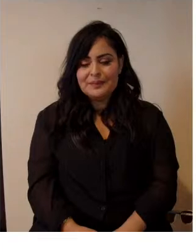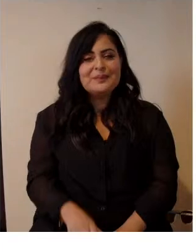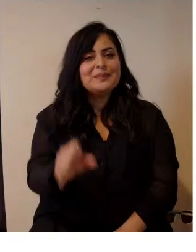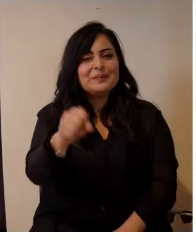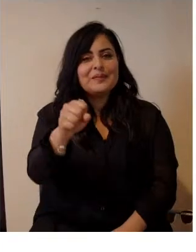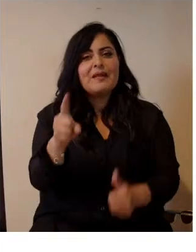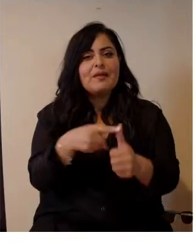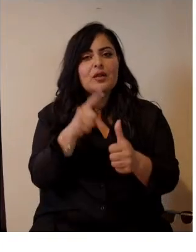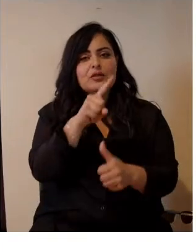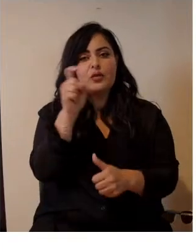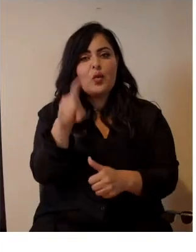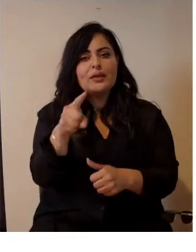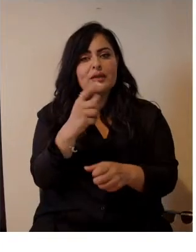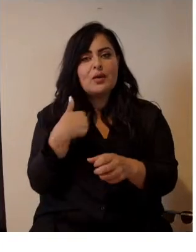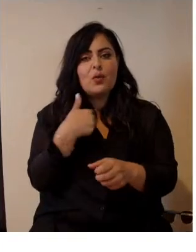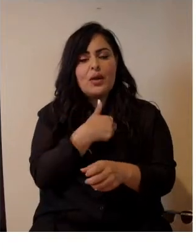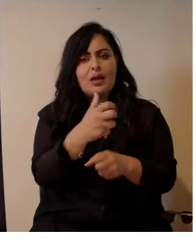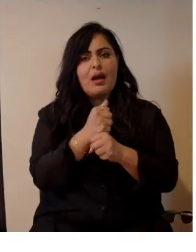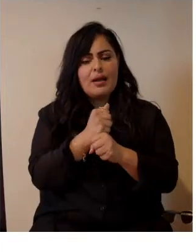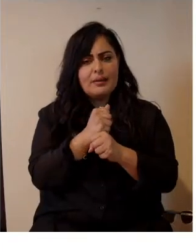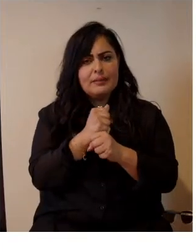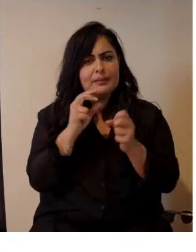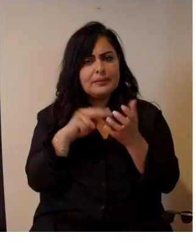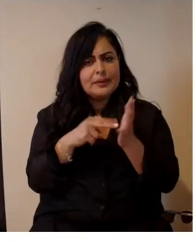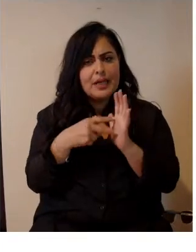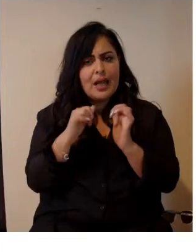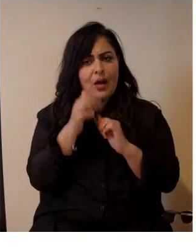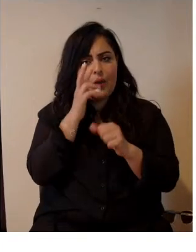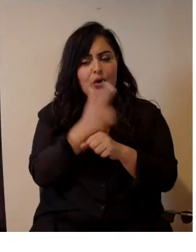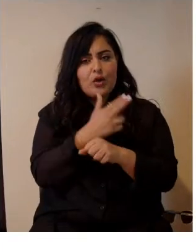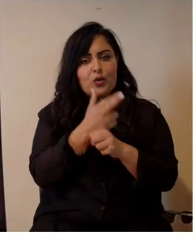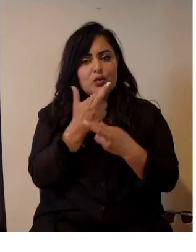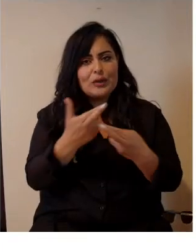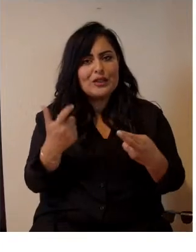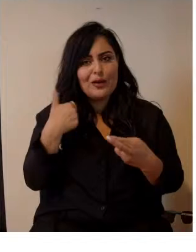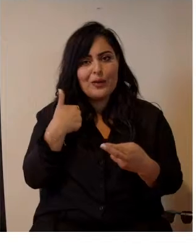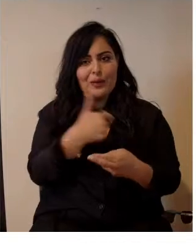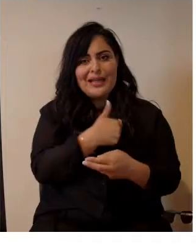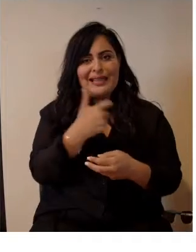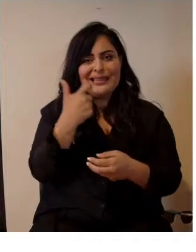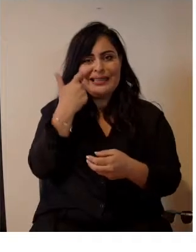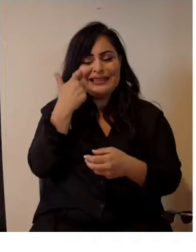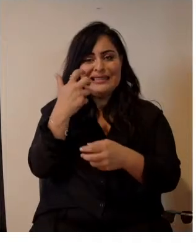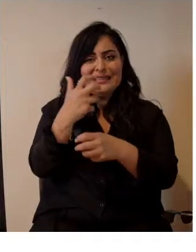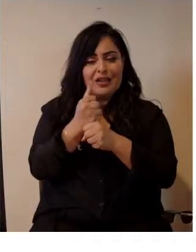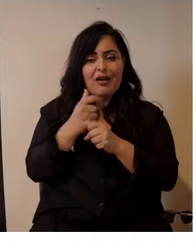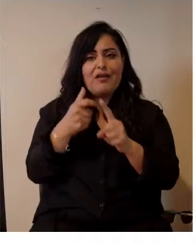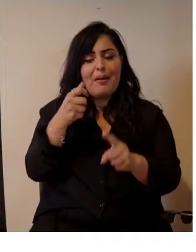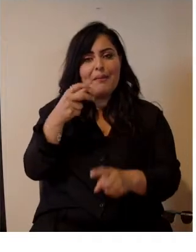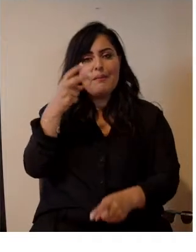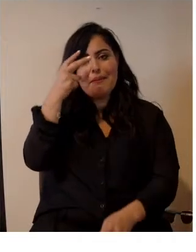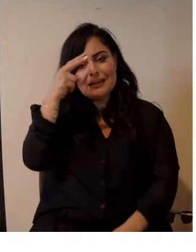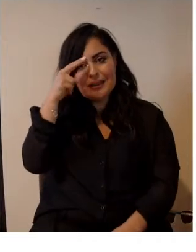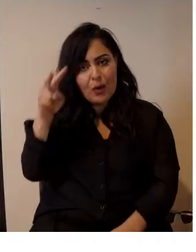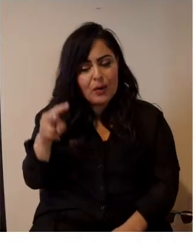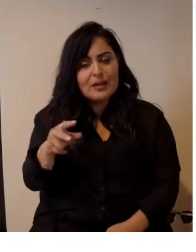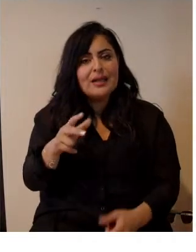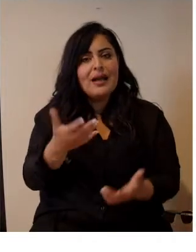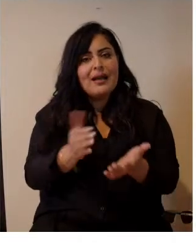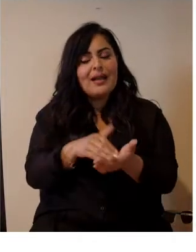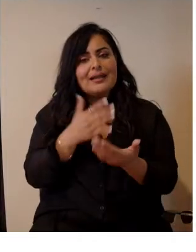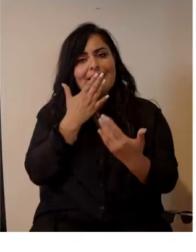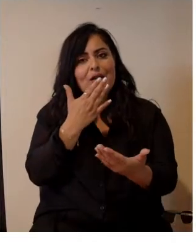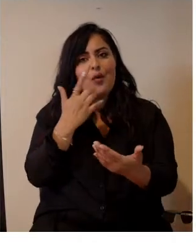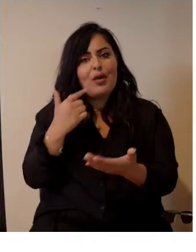Yeah, the first question that we got was how we were going to utilize some resources that we just received from Mexico. So first of all, we appreciate the